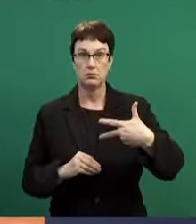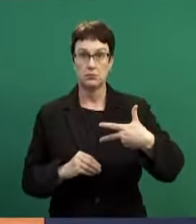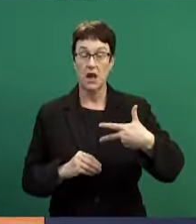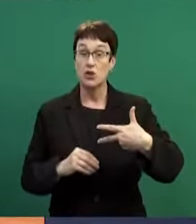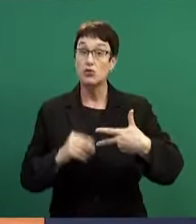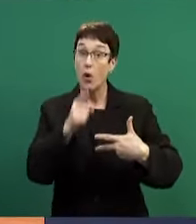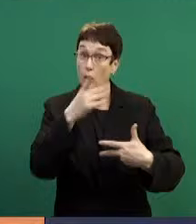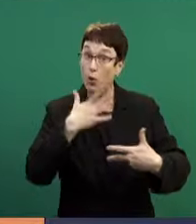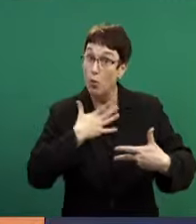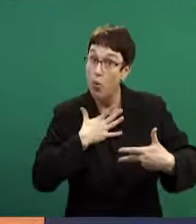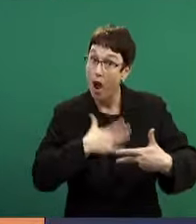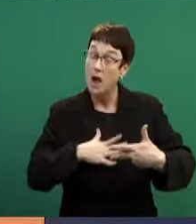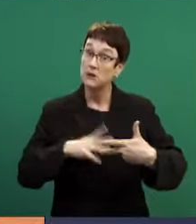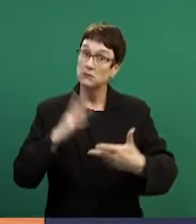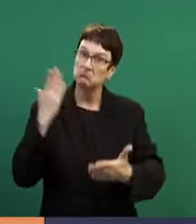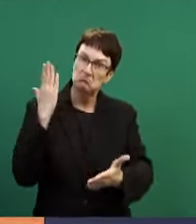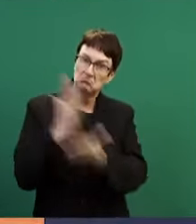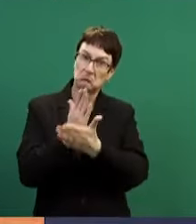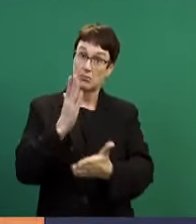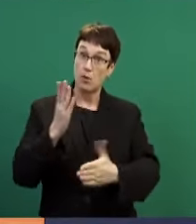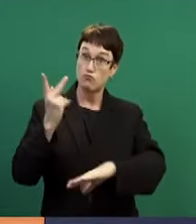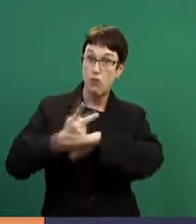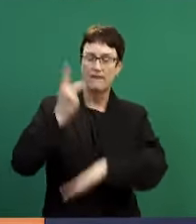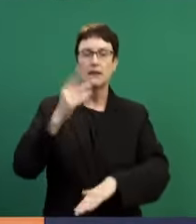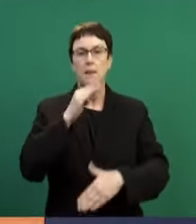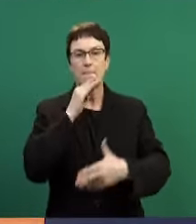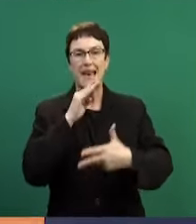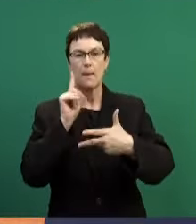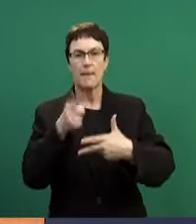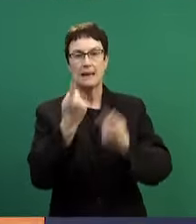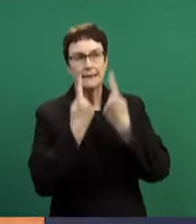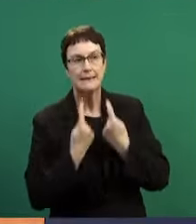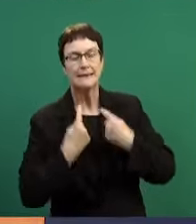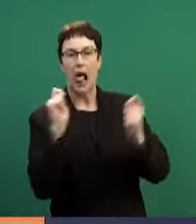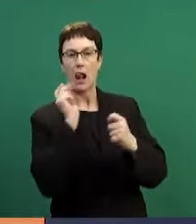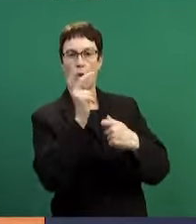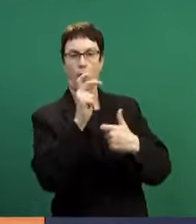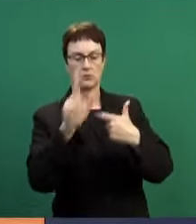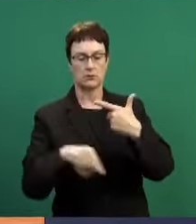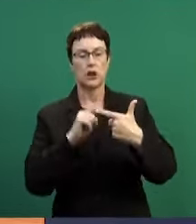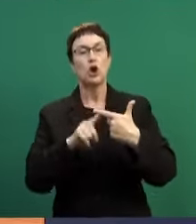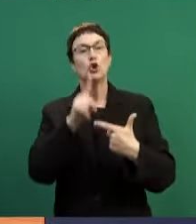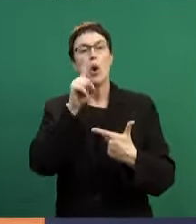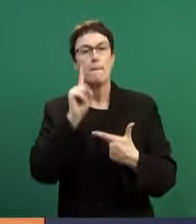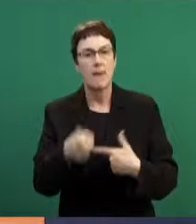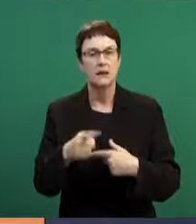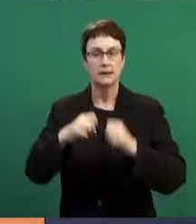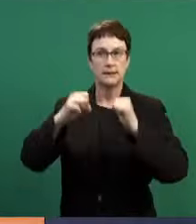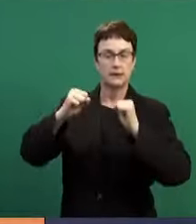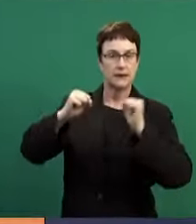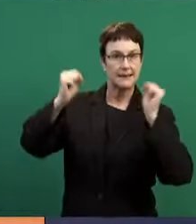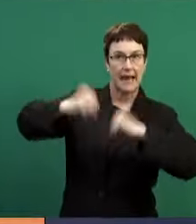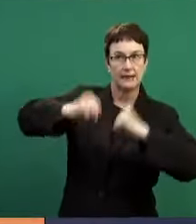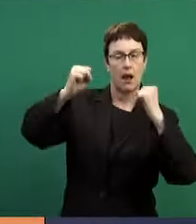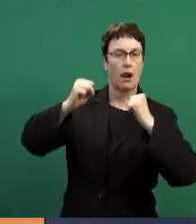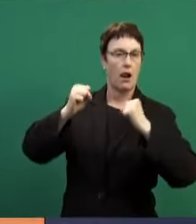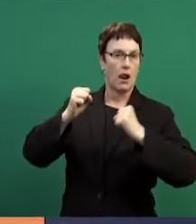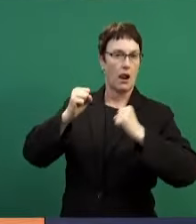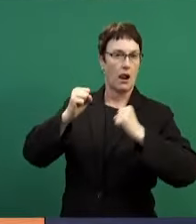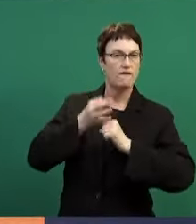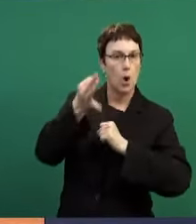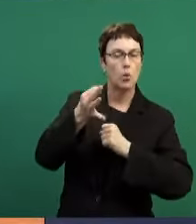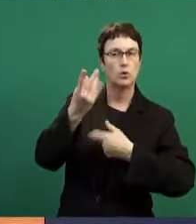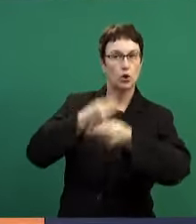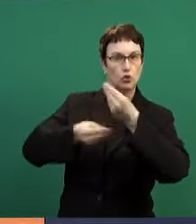the gold, or you sell the forex, or you settle the swaps or forwards, or some combination